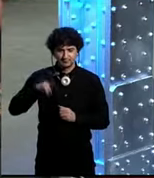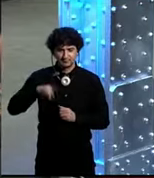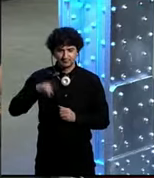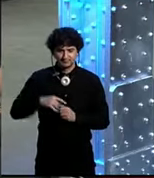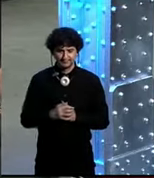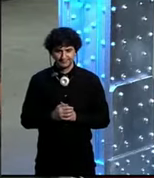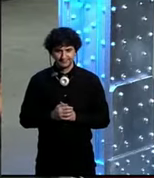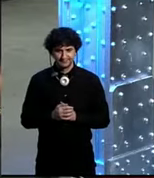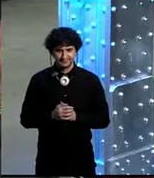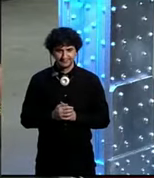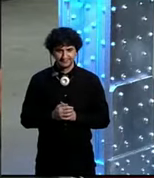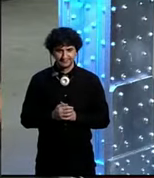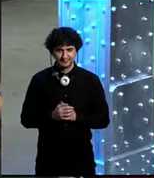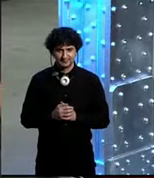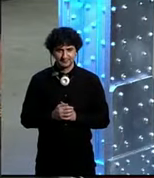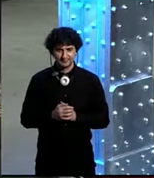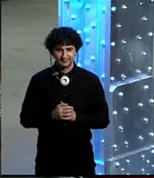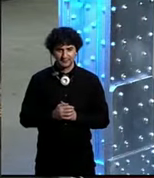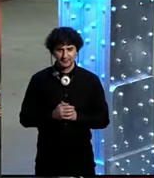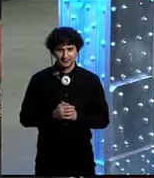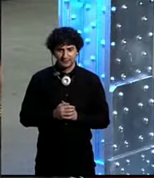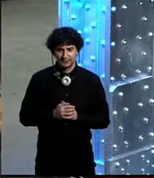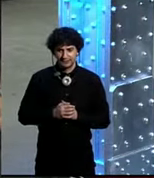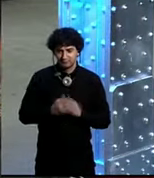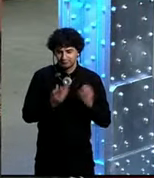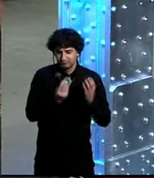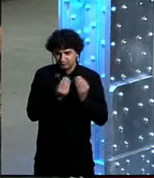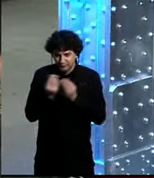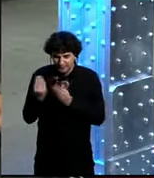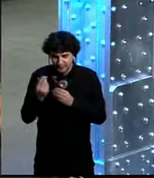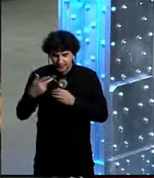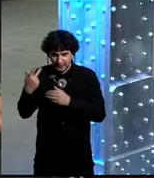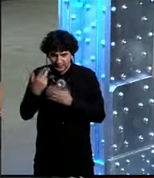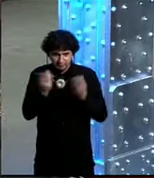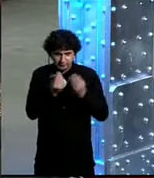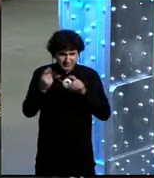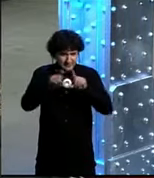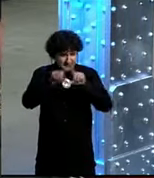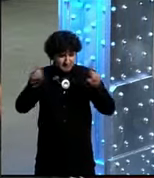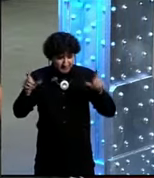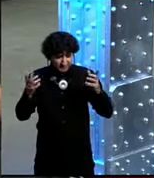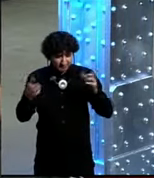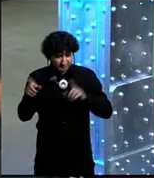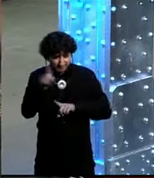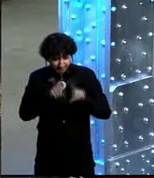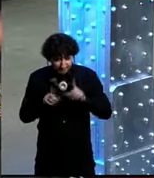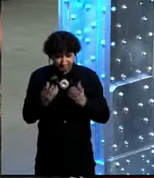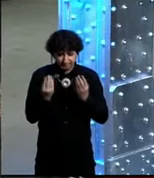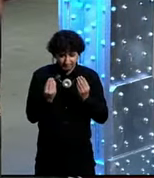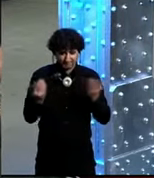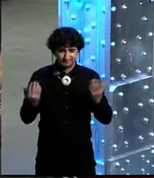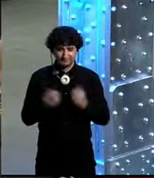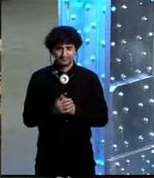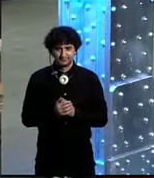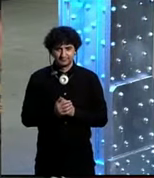you're coming from Cannes, so yes. You know very well what is happening. The big companies attend, big and small celebrity companies. pole dancing. Exactly. So